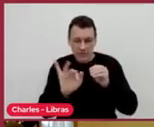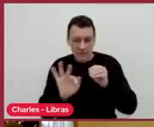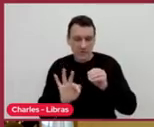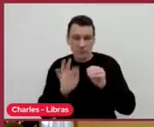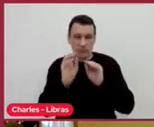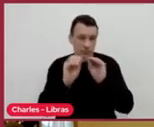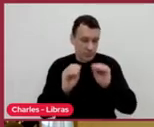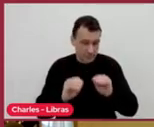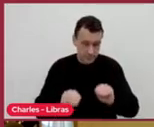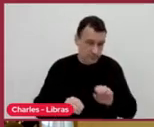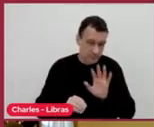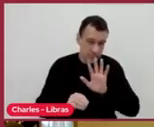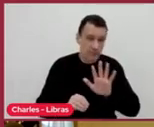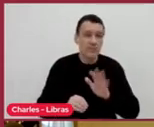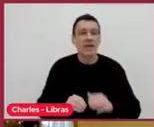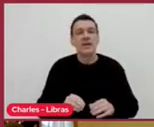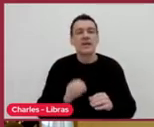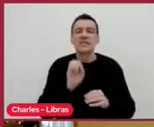means that the query will be